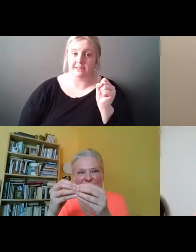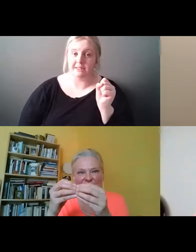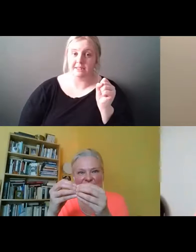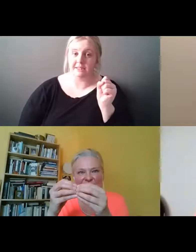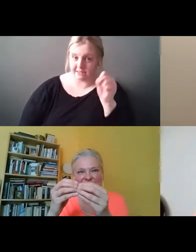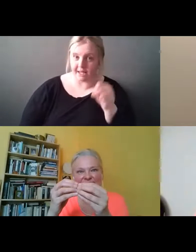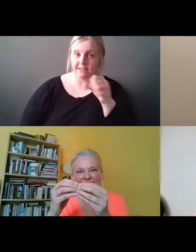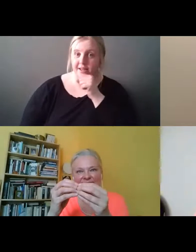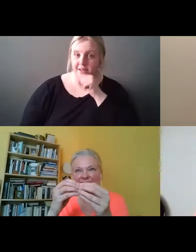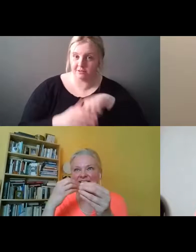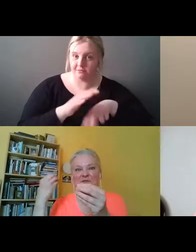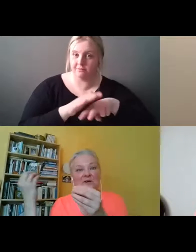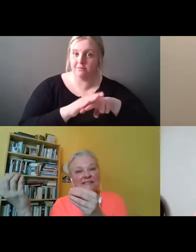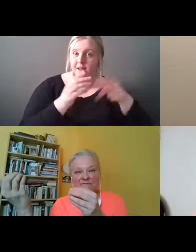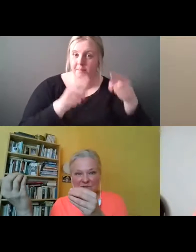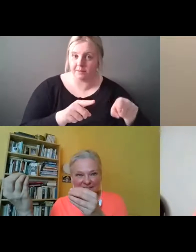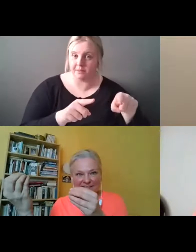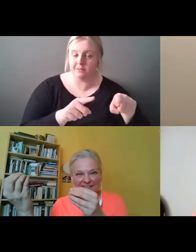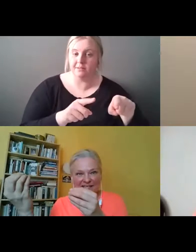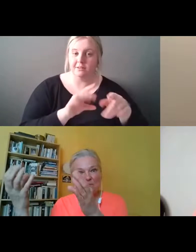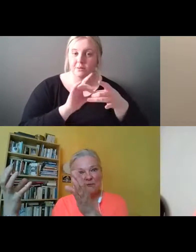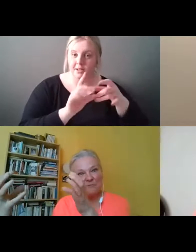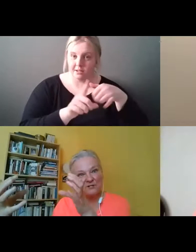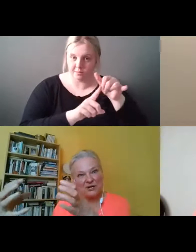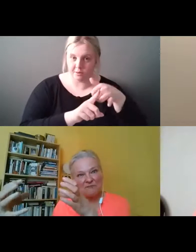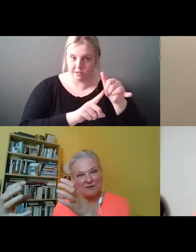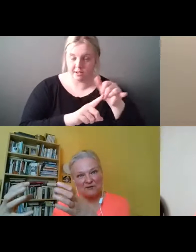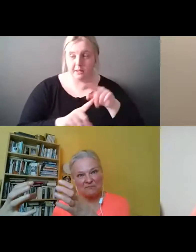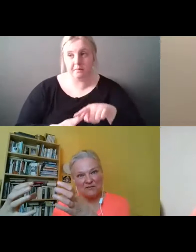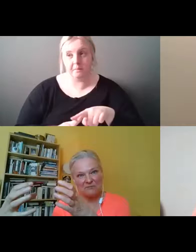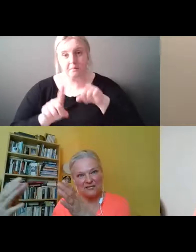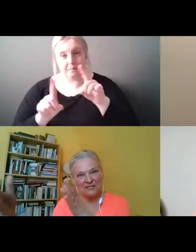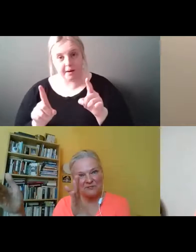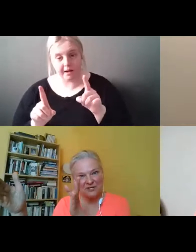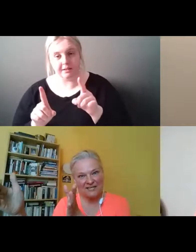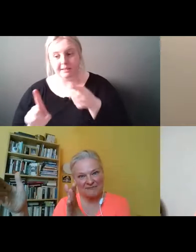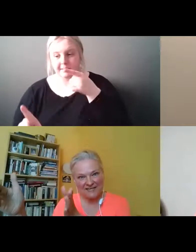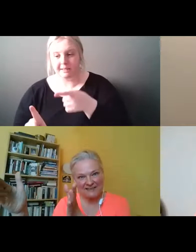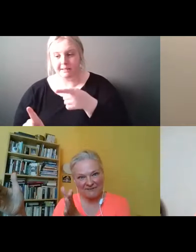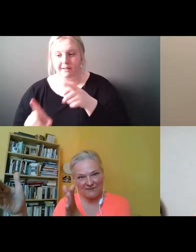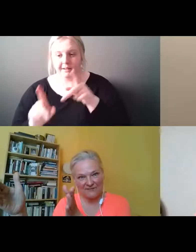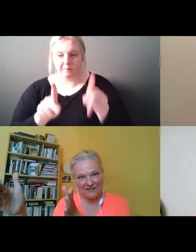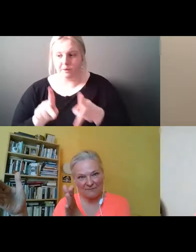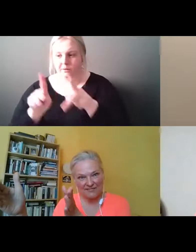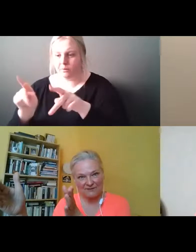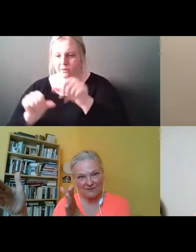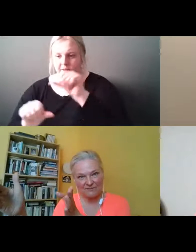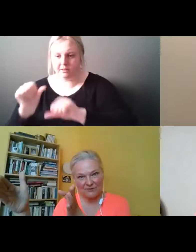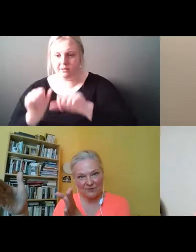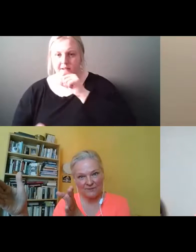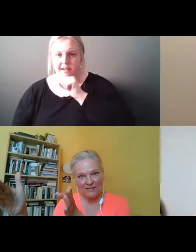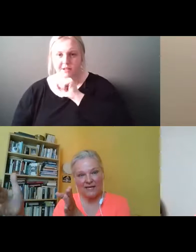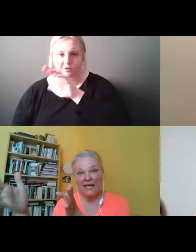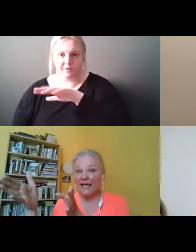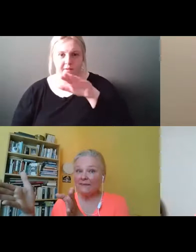ageism as a component of bullying, but when we're talking about peer-to-peer bullying, we're talking within that 55 plus